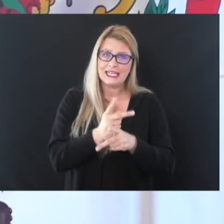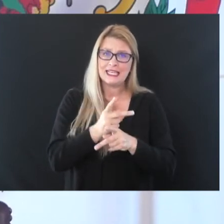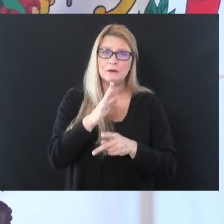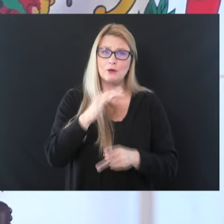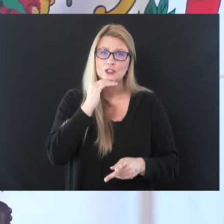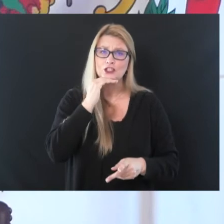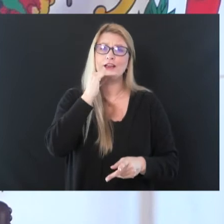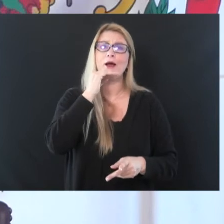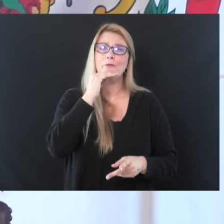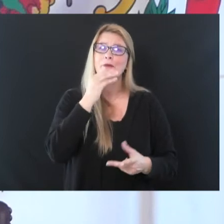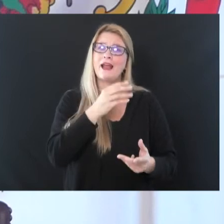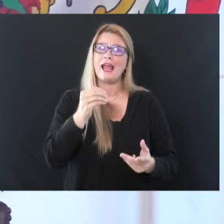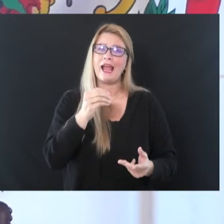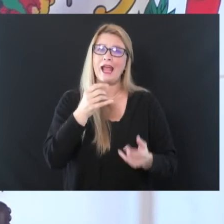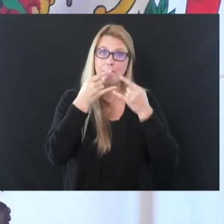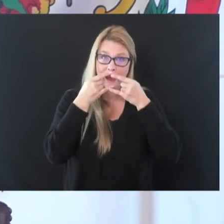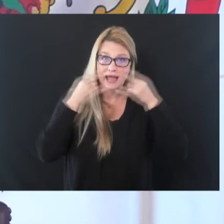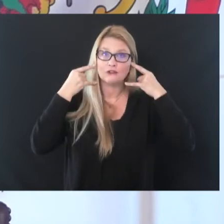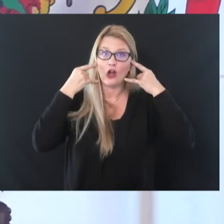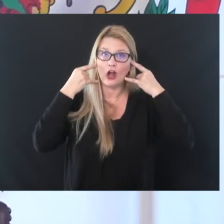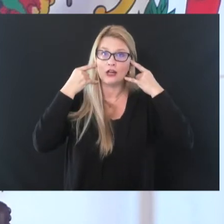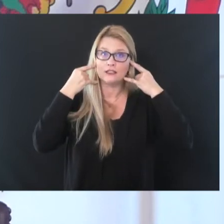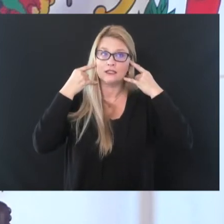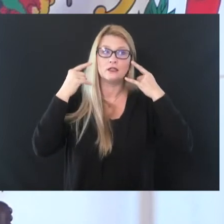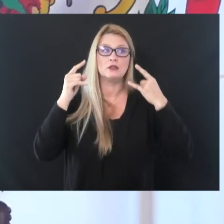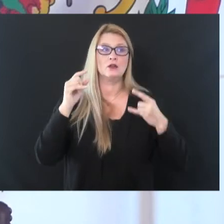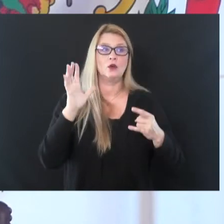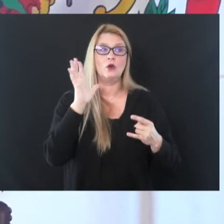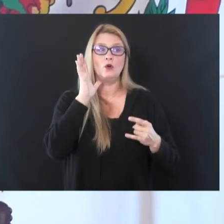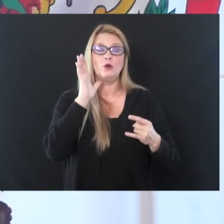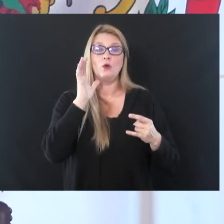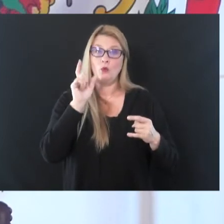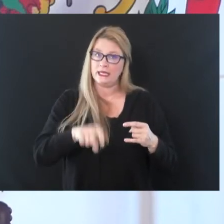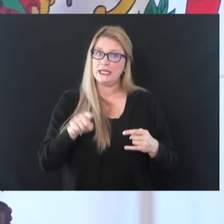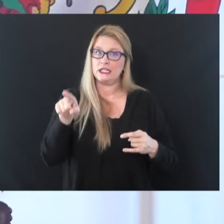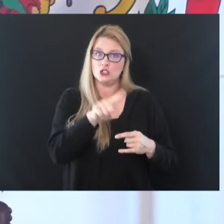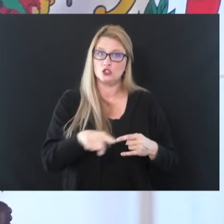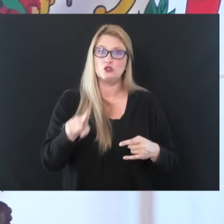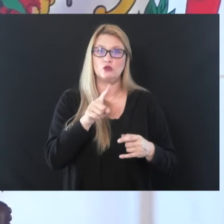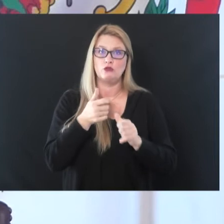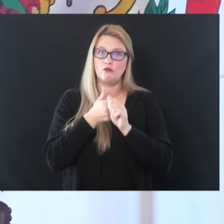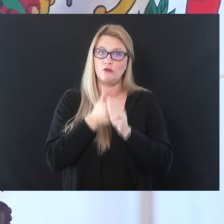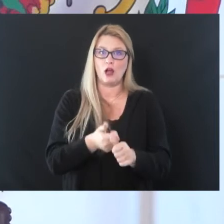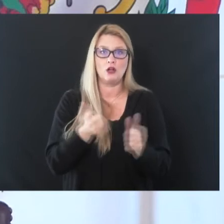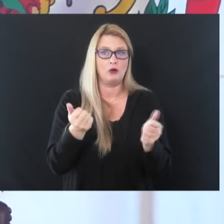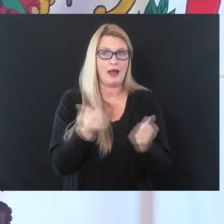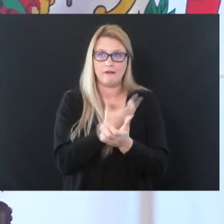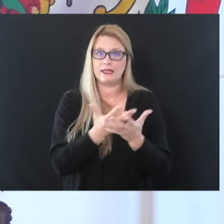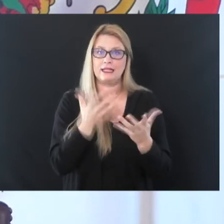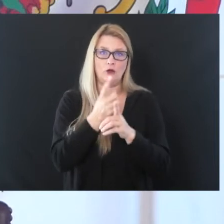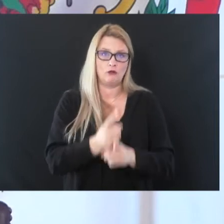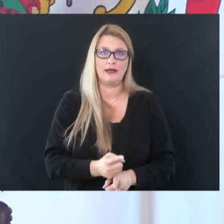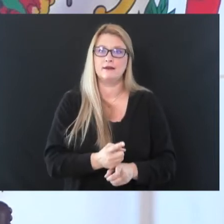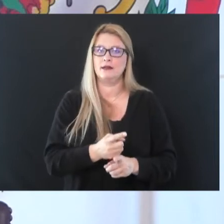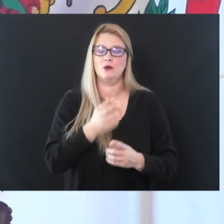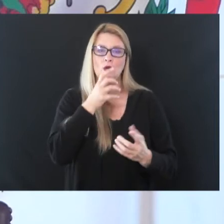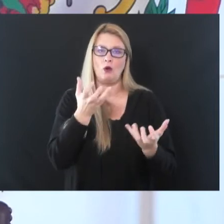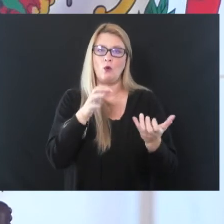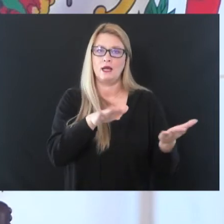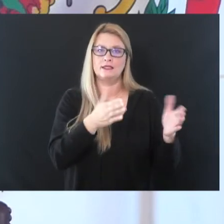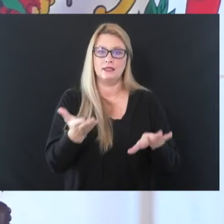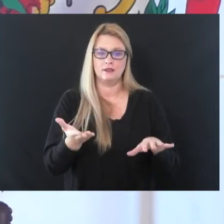up and your mask on. We really need you badly. We don't want to lose any more.